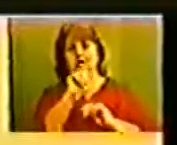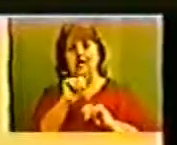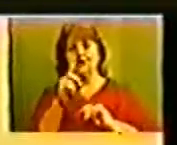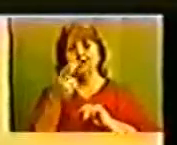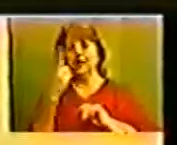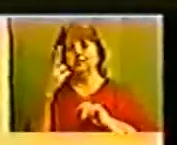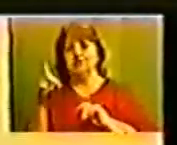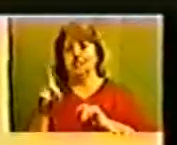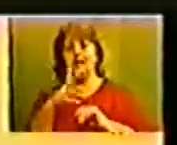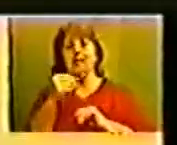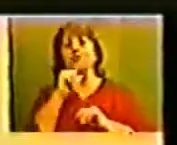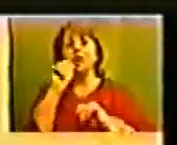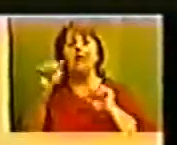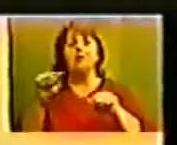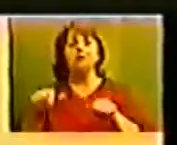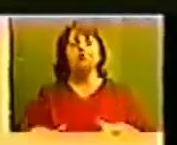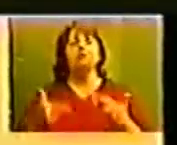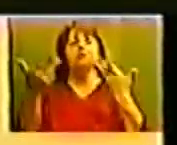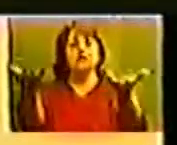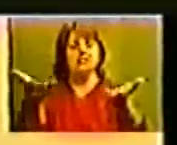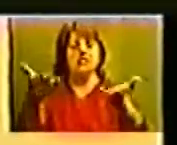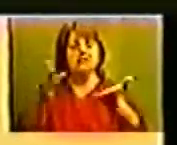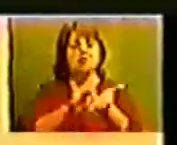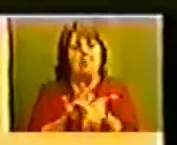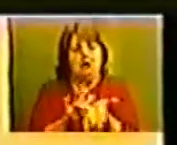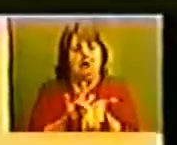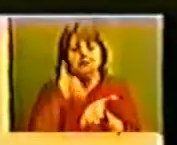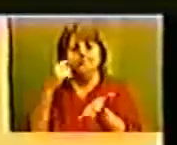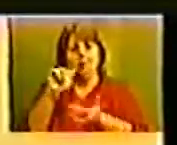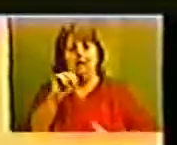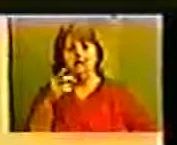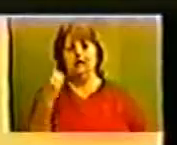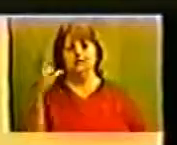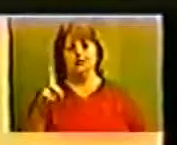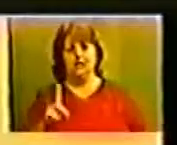you are not able to suggest medication for ADHD.